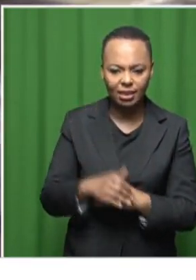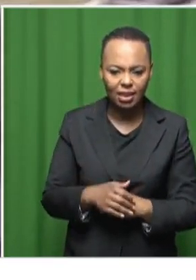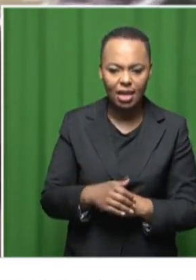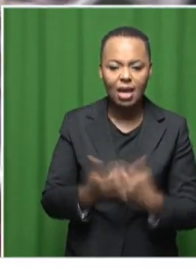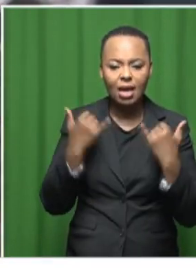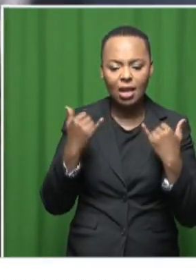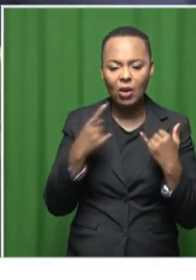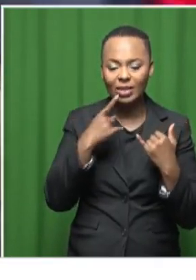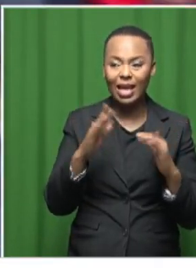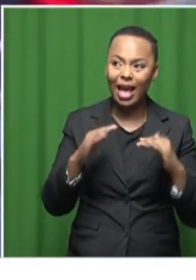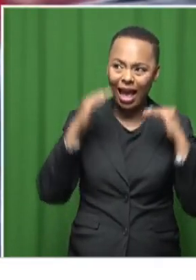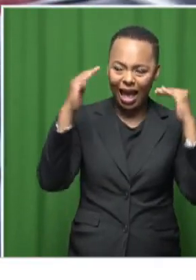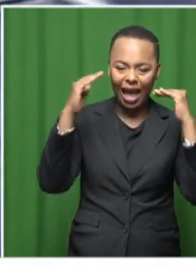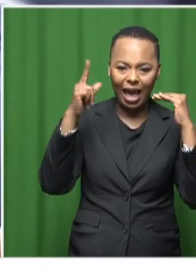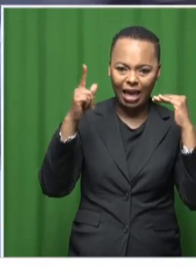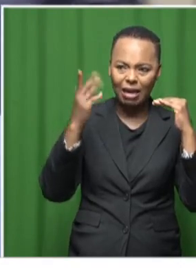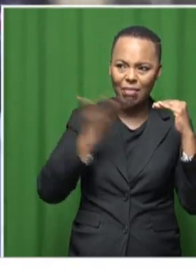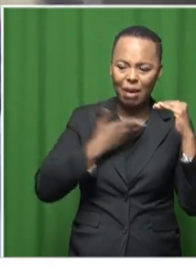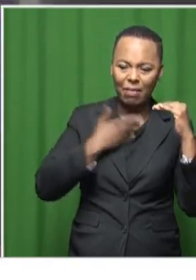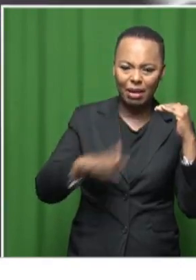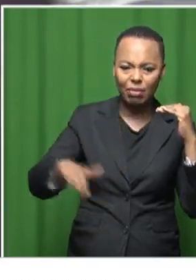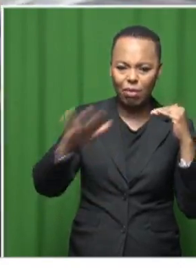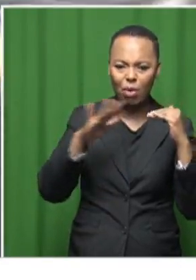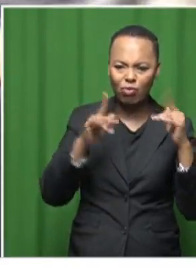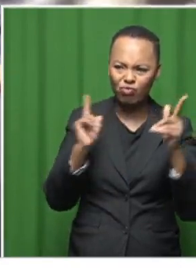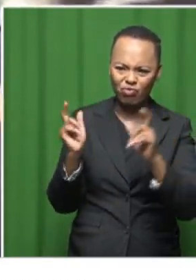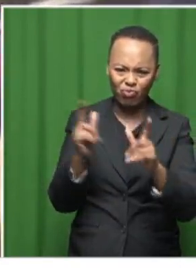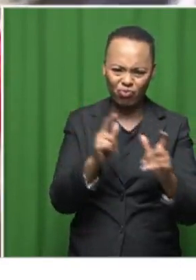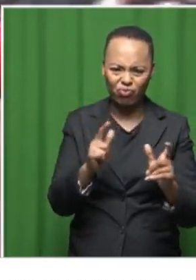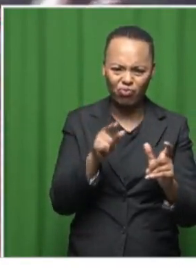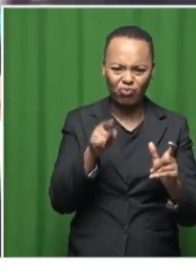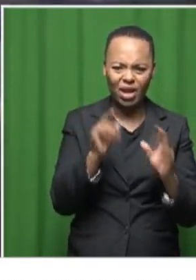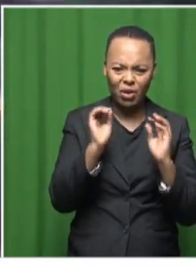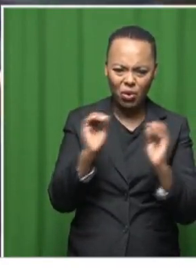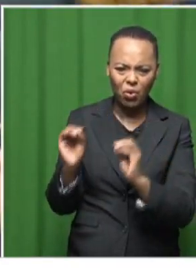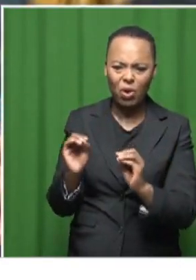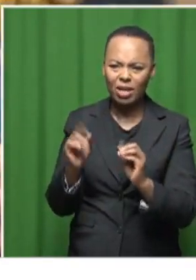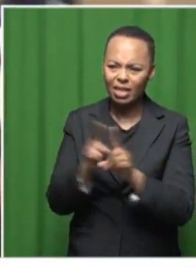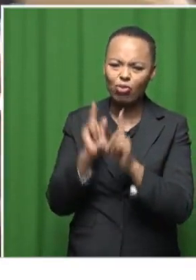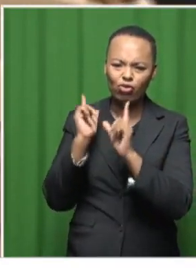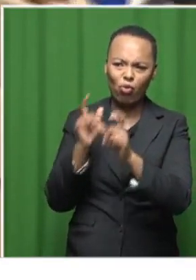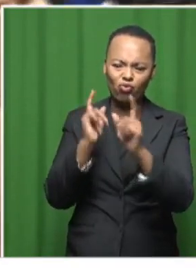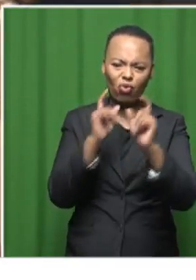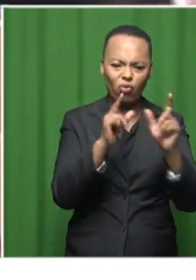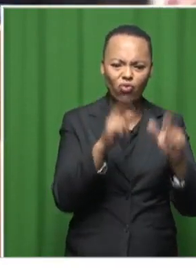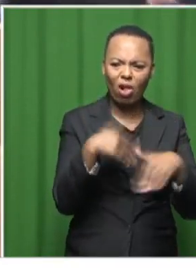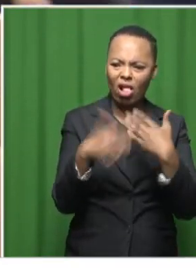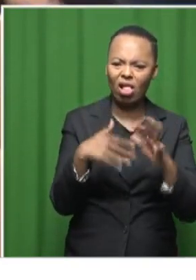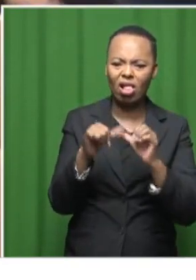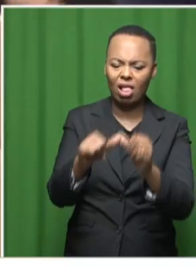the highest rate of private gun ownership in the world, and where mass shootings have become recurrent.